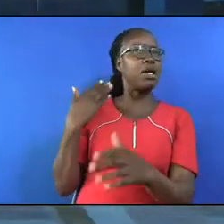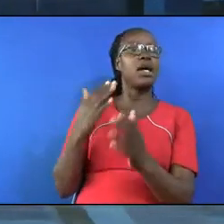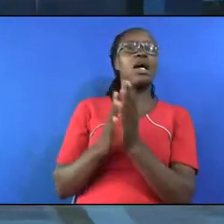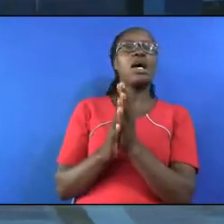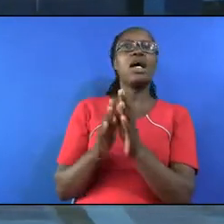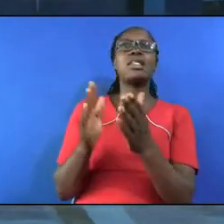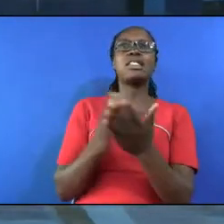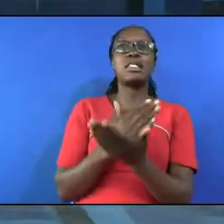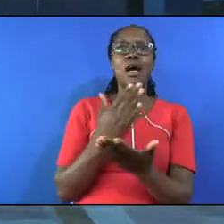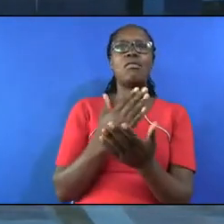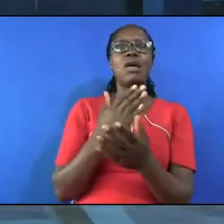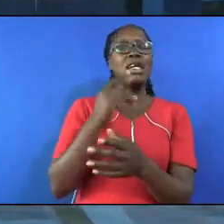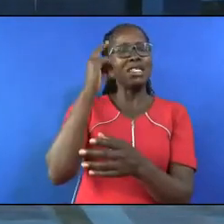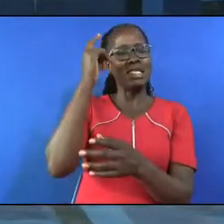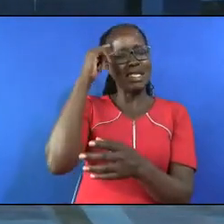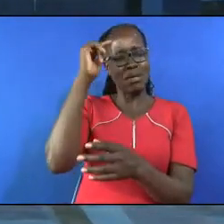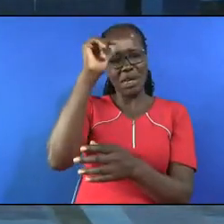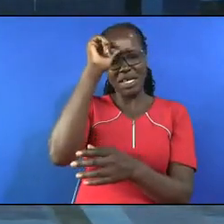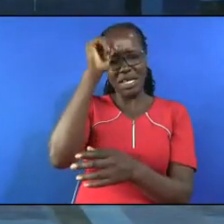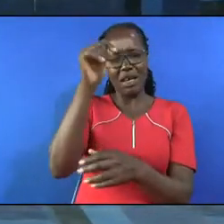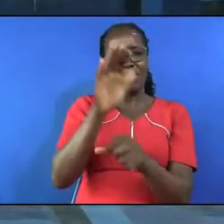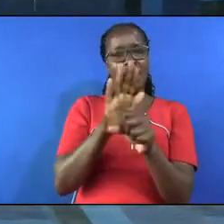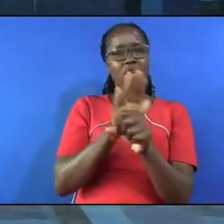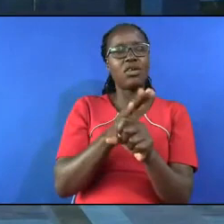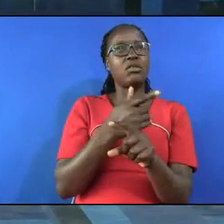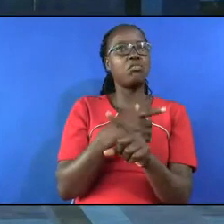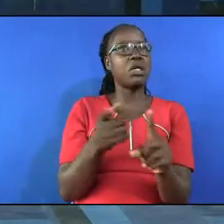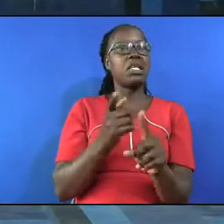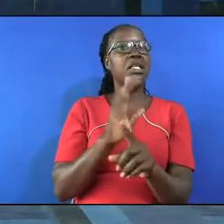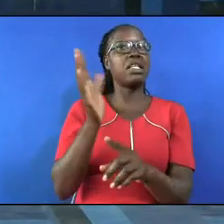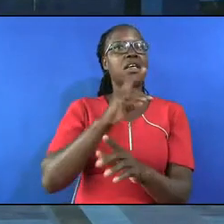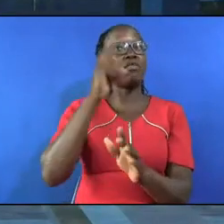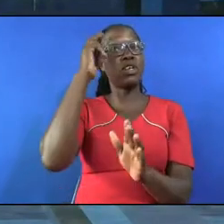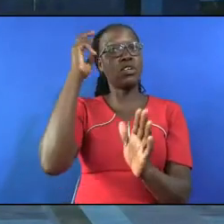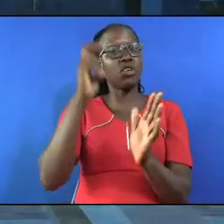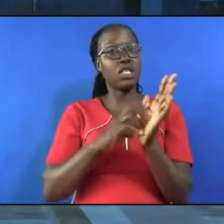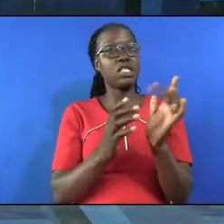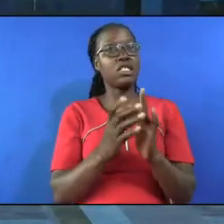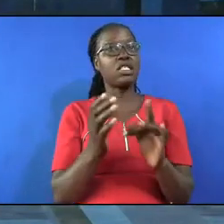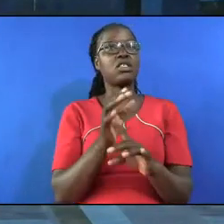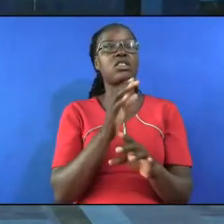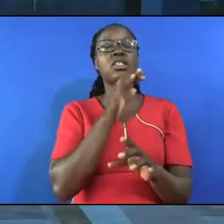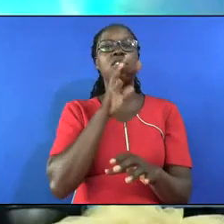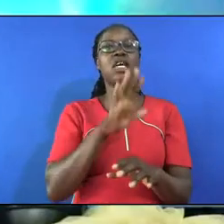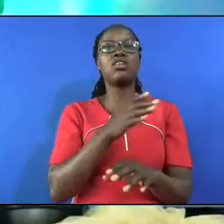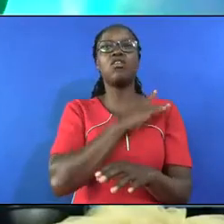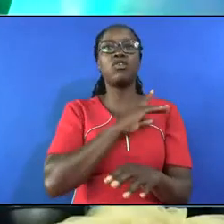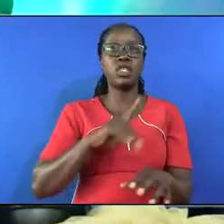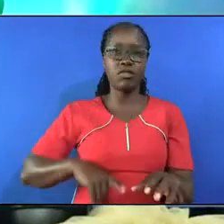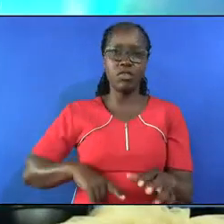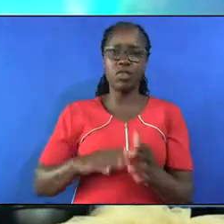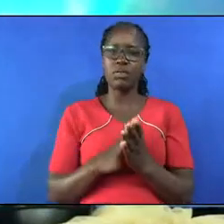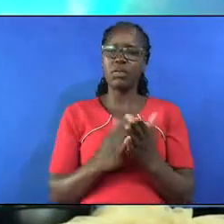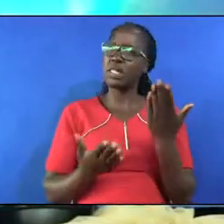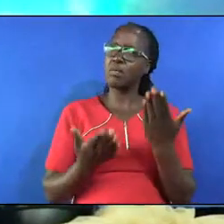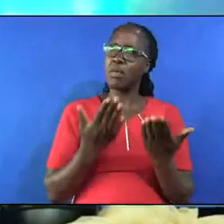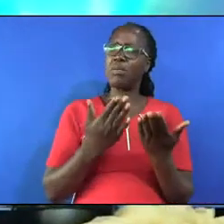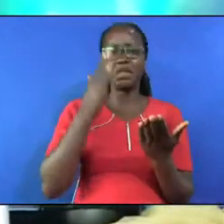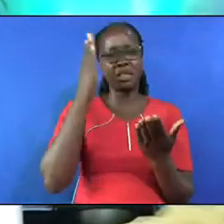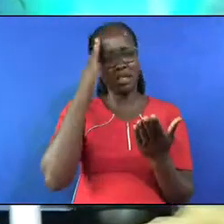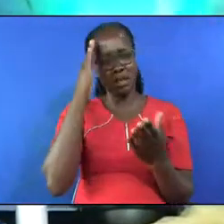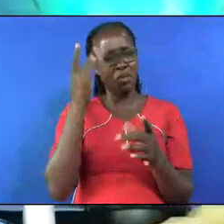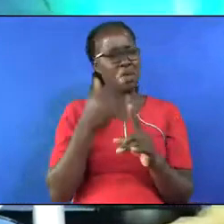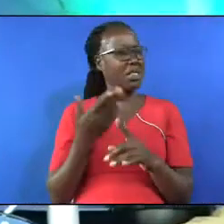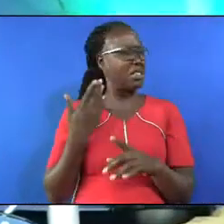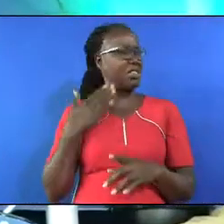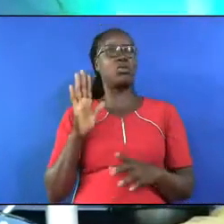termed to be so knowledgeable, but yet they did not realize that Jesus was the son of David. Perhaps they realized they did not